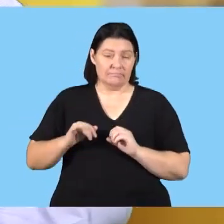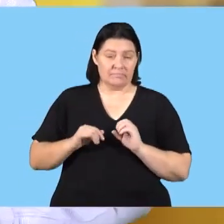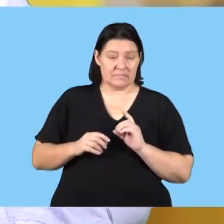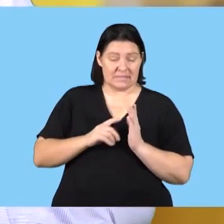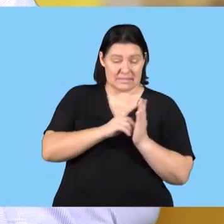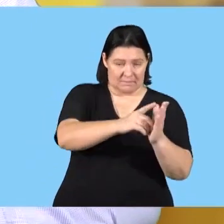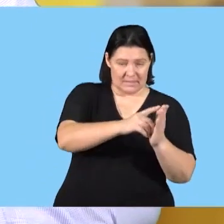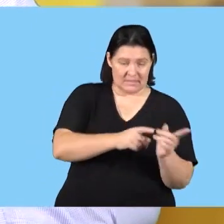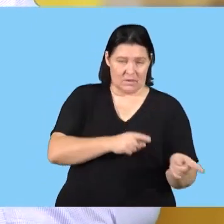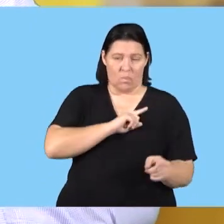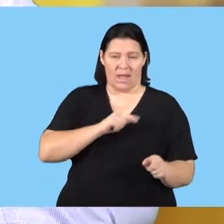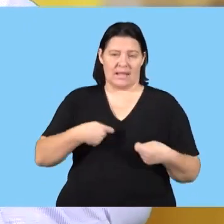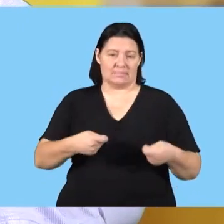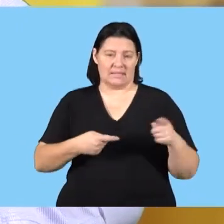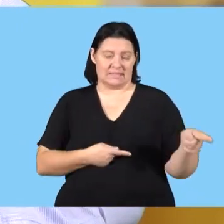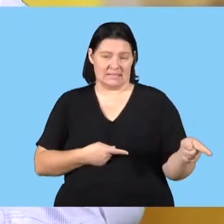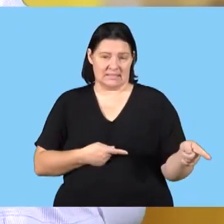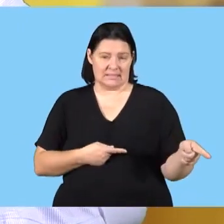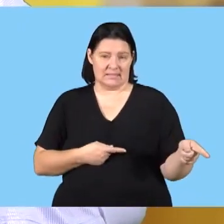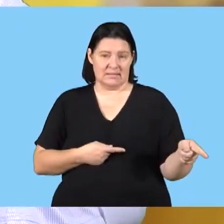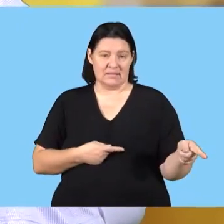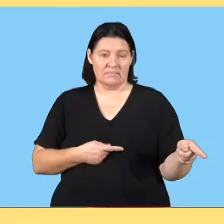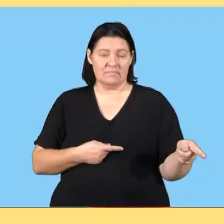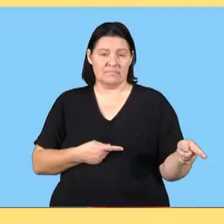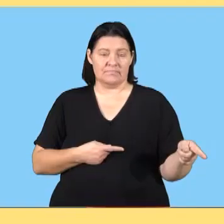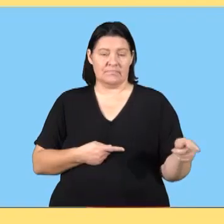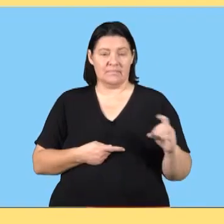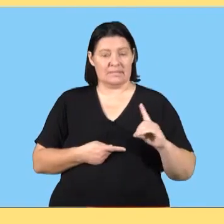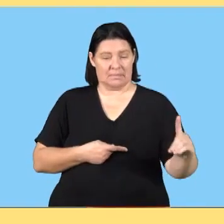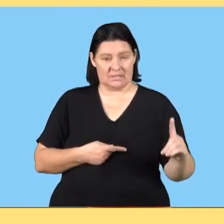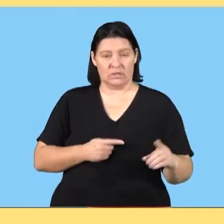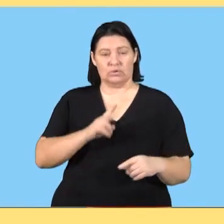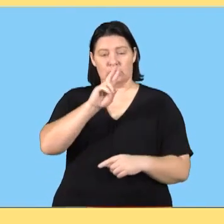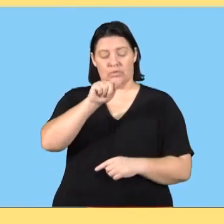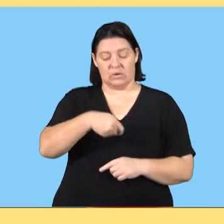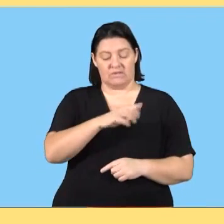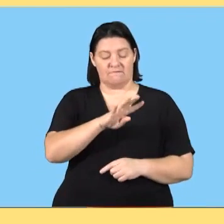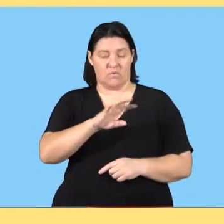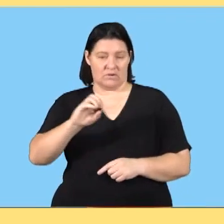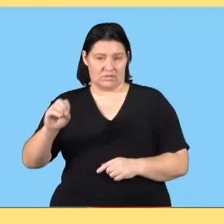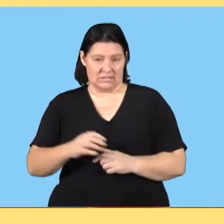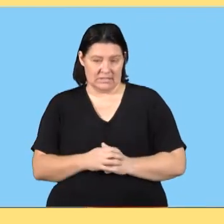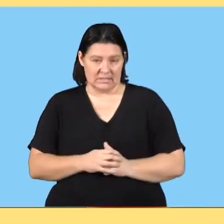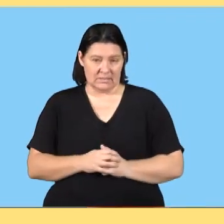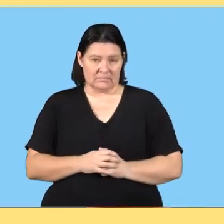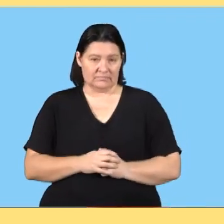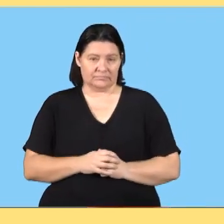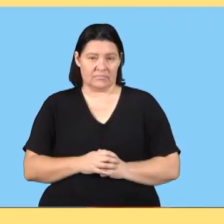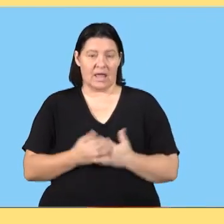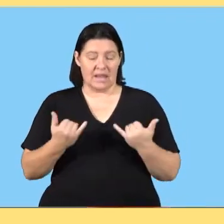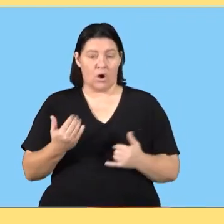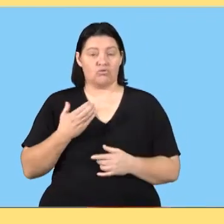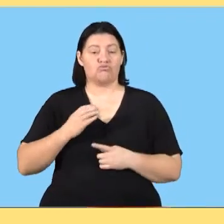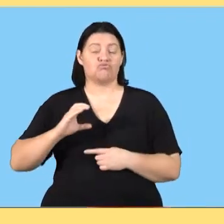bad debt because it is an expense. So I debit here 2,400. And